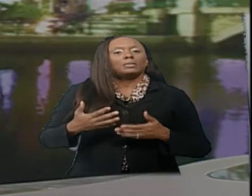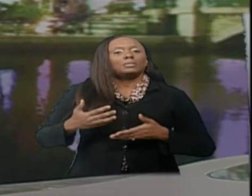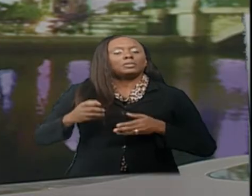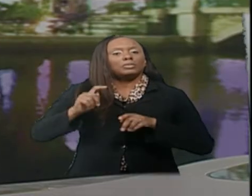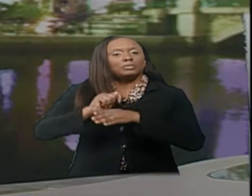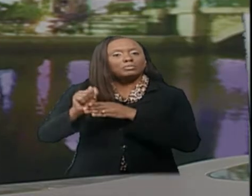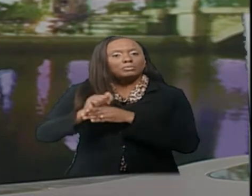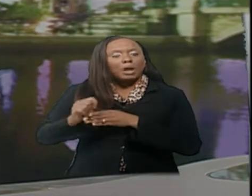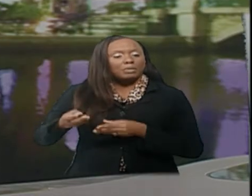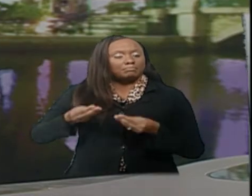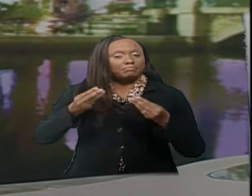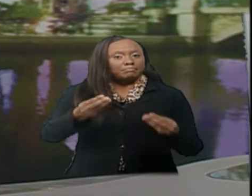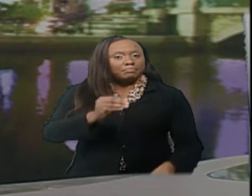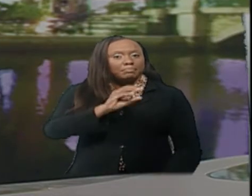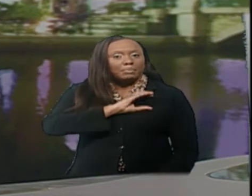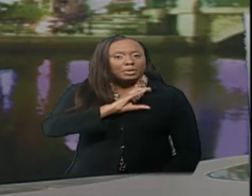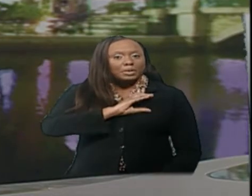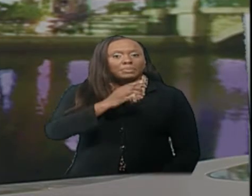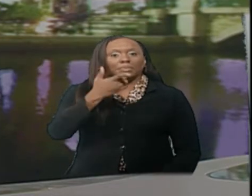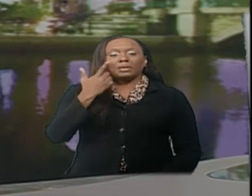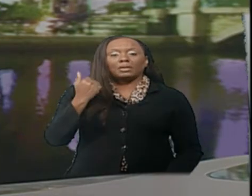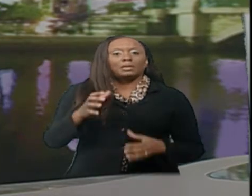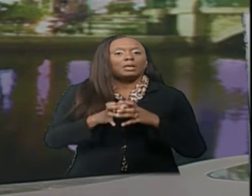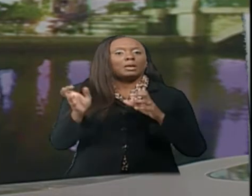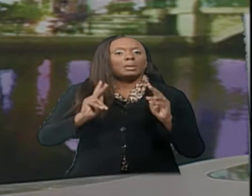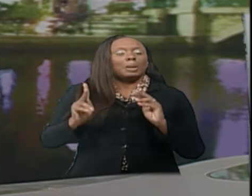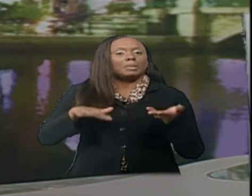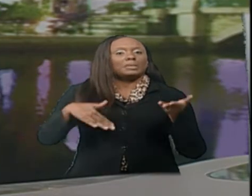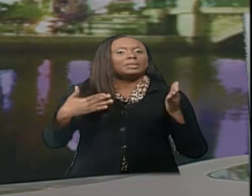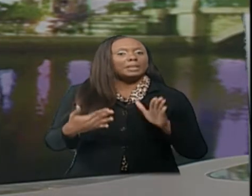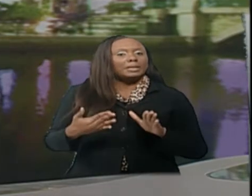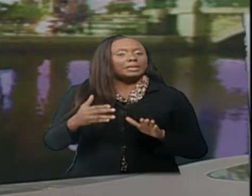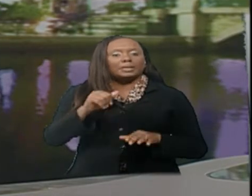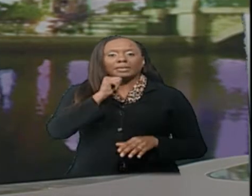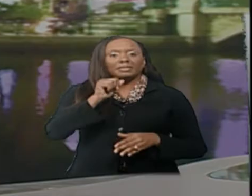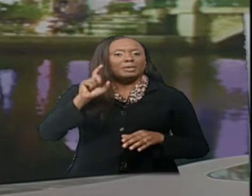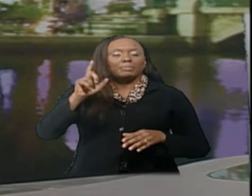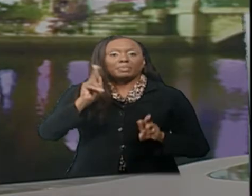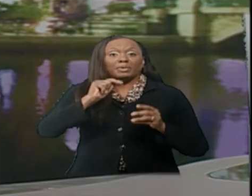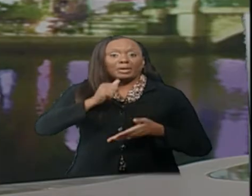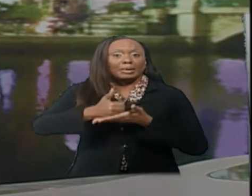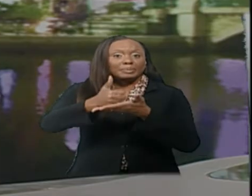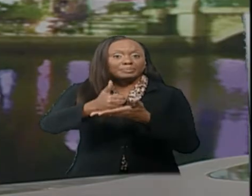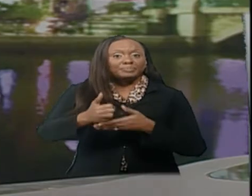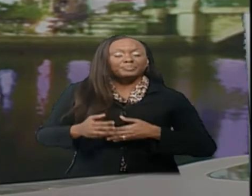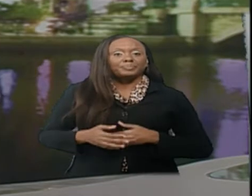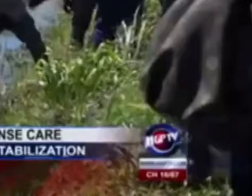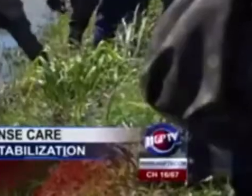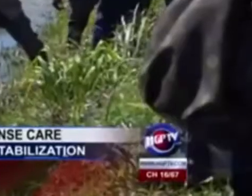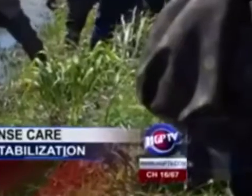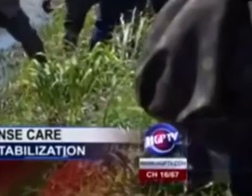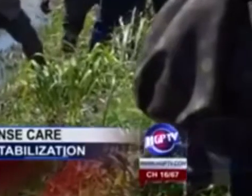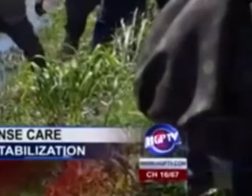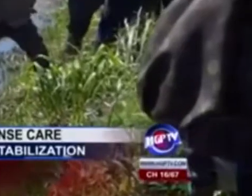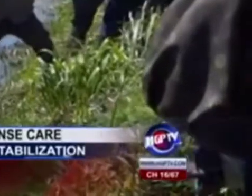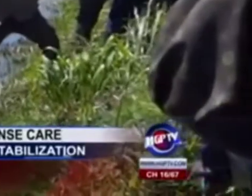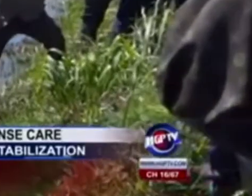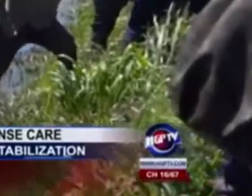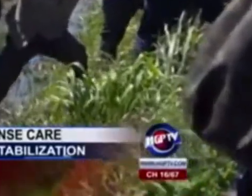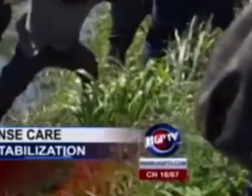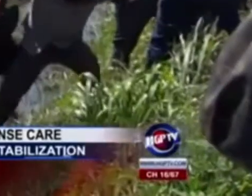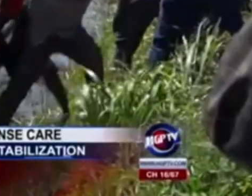joint effort had a busy, successful day. Our first stop was in the Peach Street area, where officers responded to a call of gunshots.